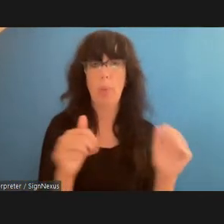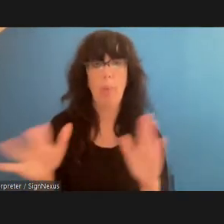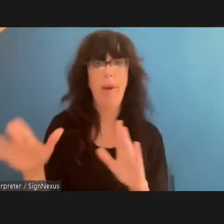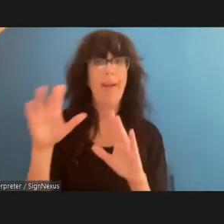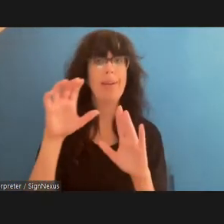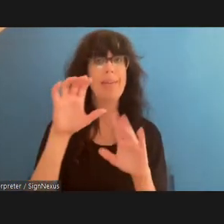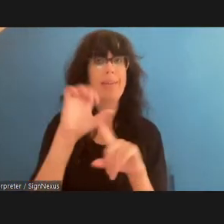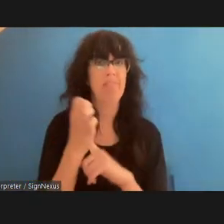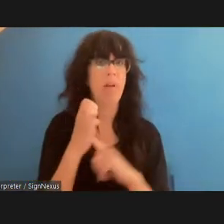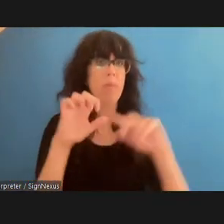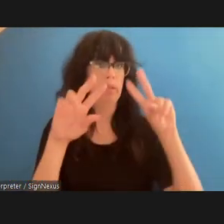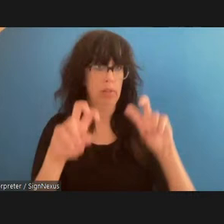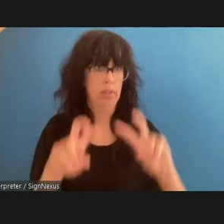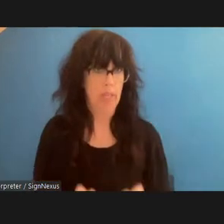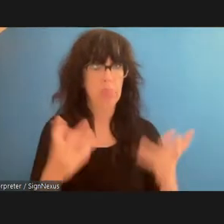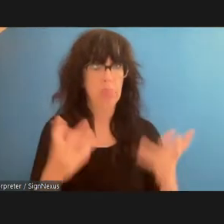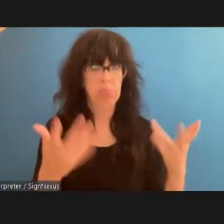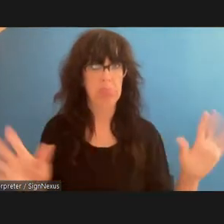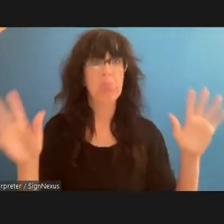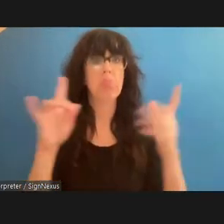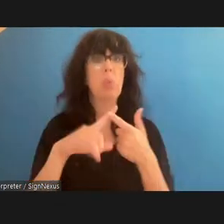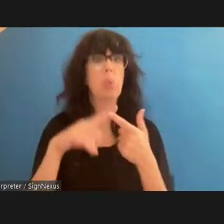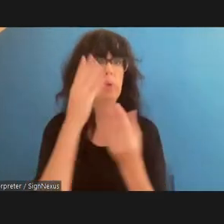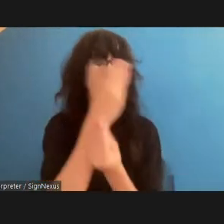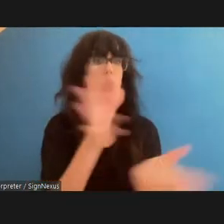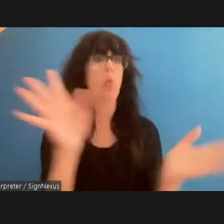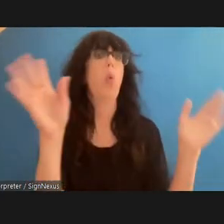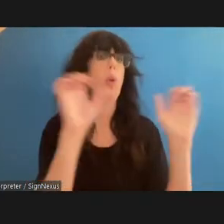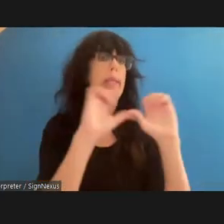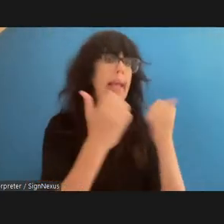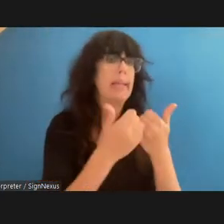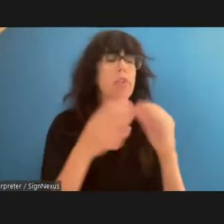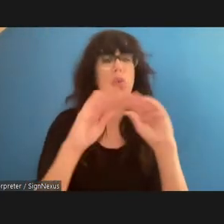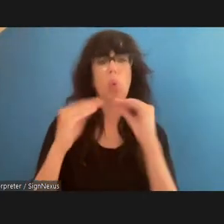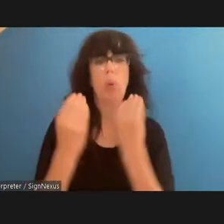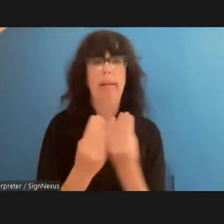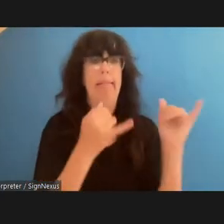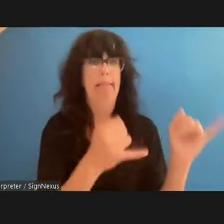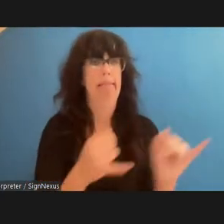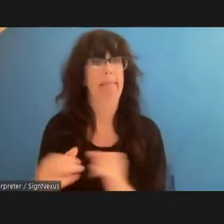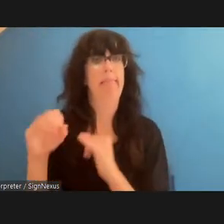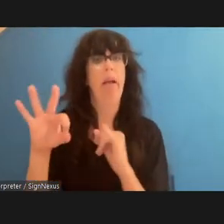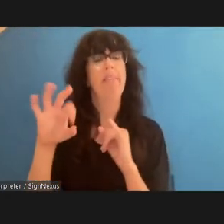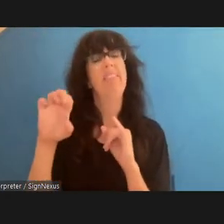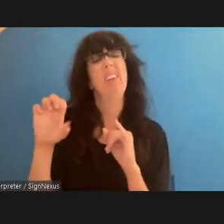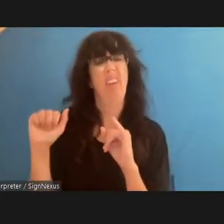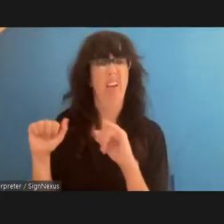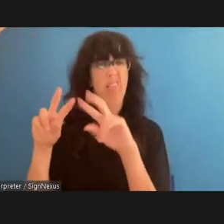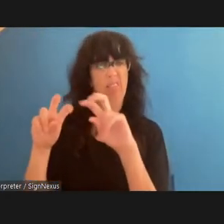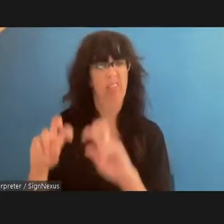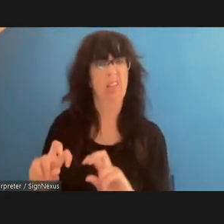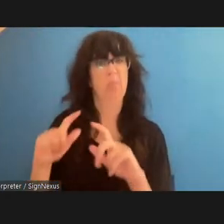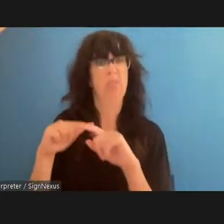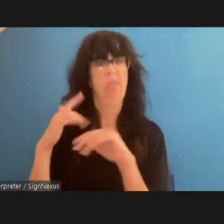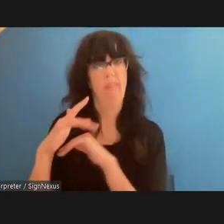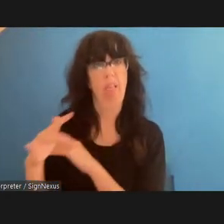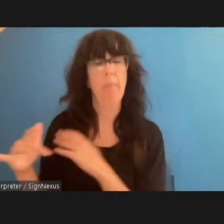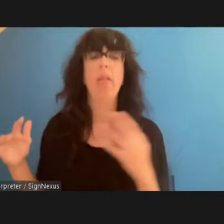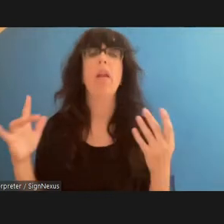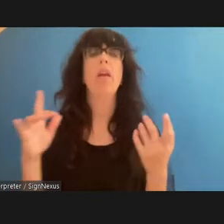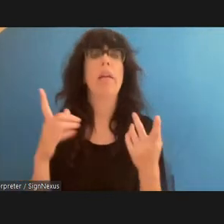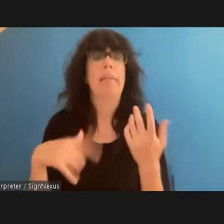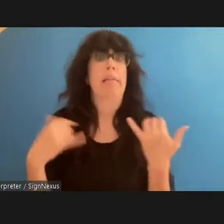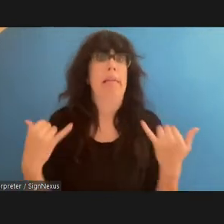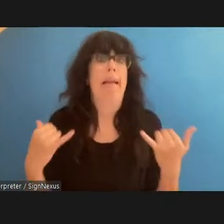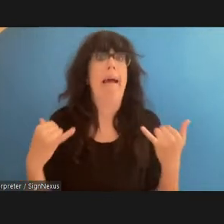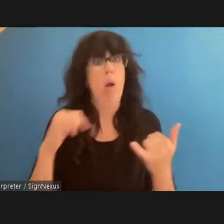assessment we've notified agencies and organizations and individuals of the environmental assessments availability and we're now in